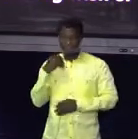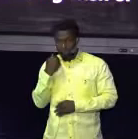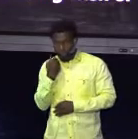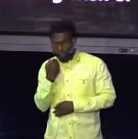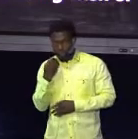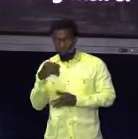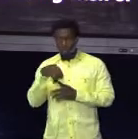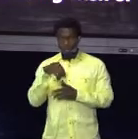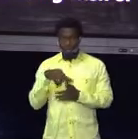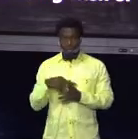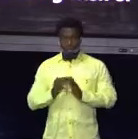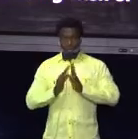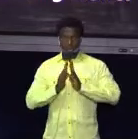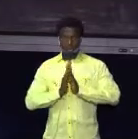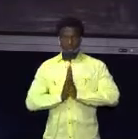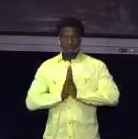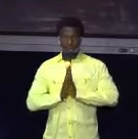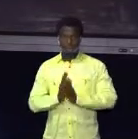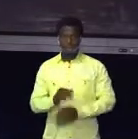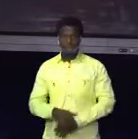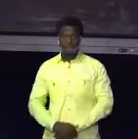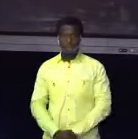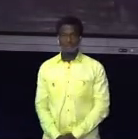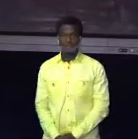or prayer.